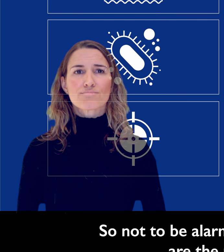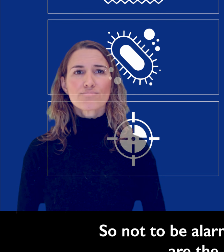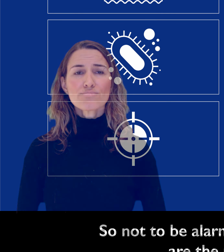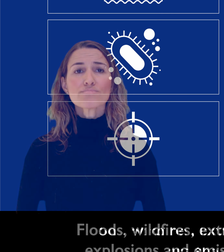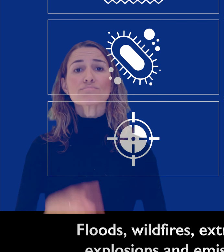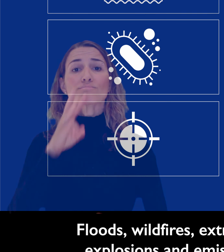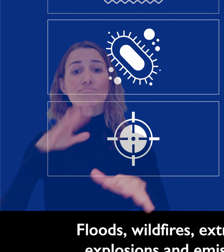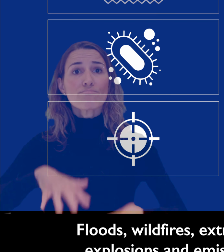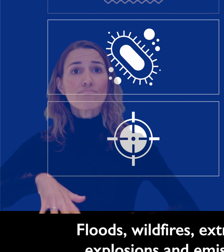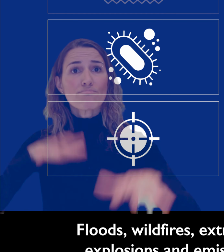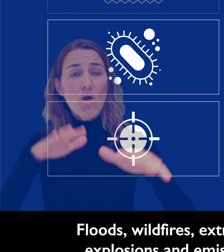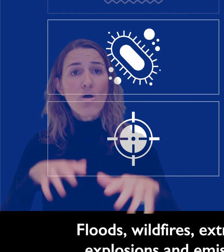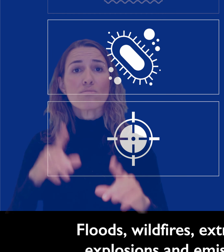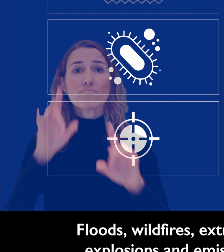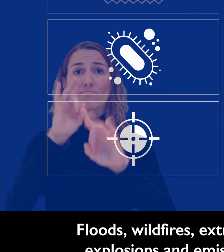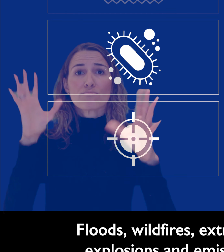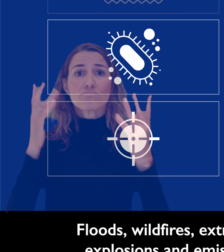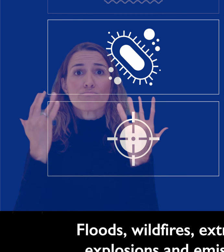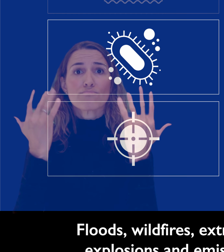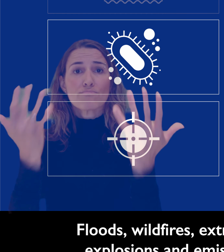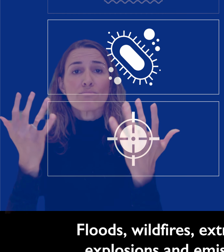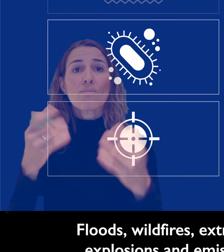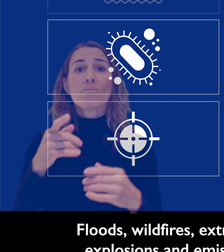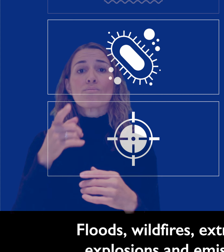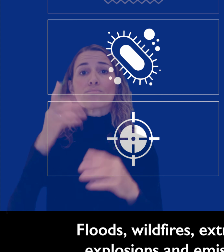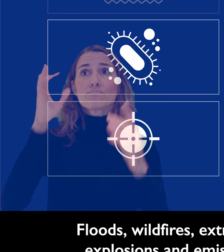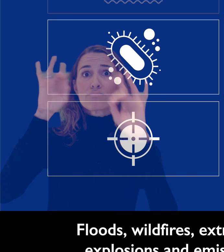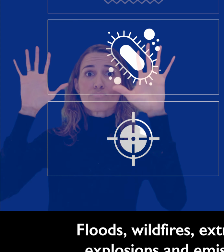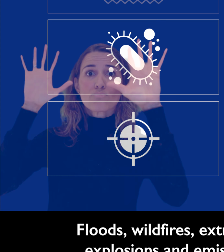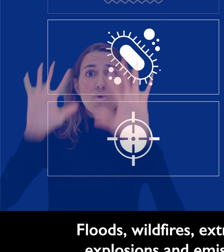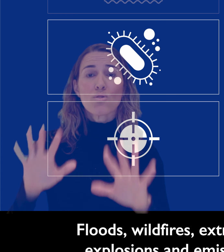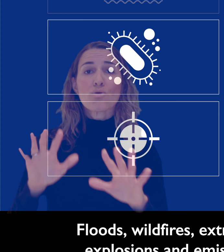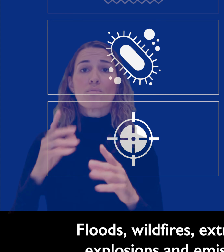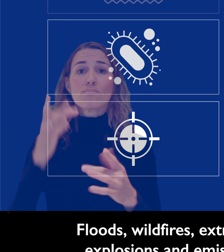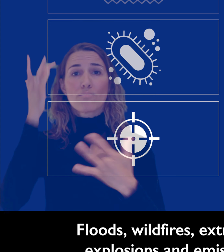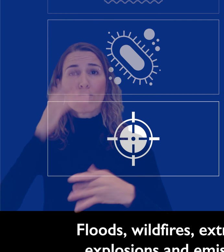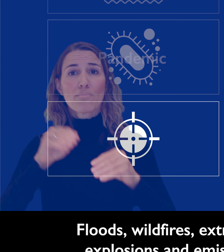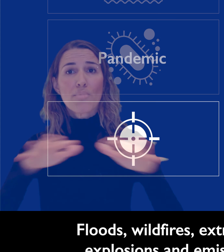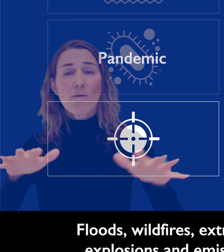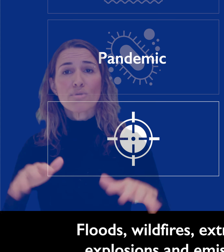Columbia. Floods, wildfire, extreme weather,